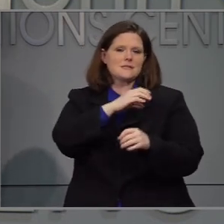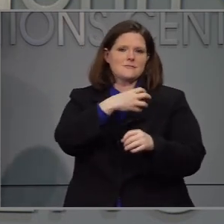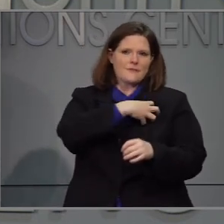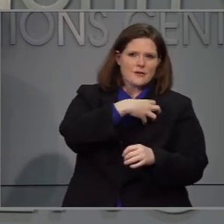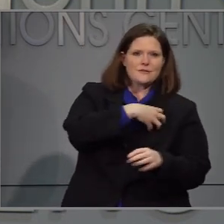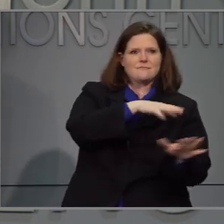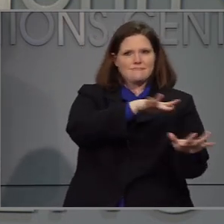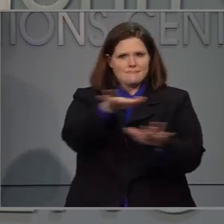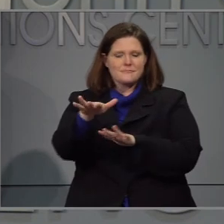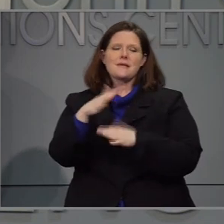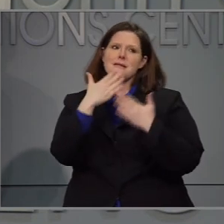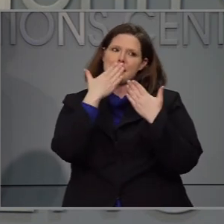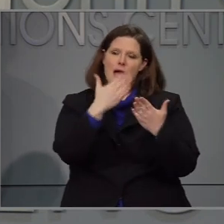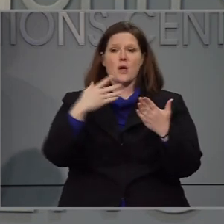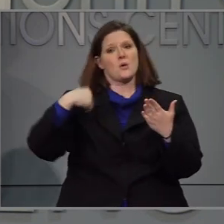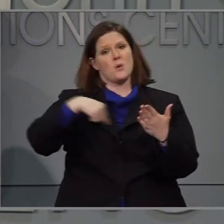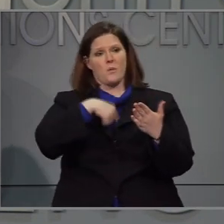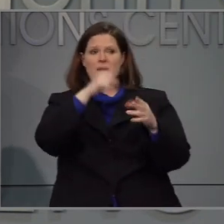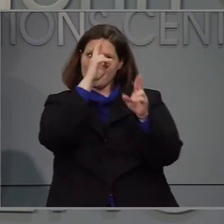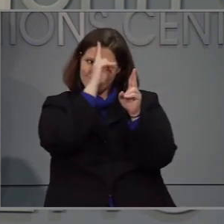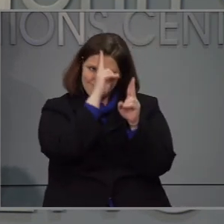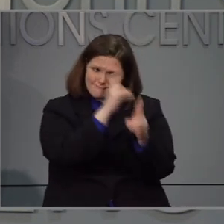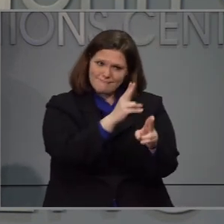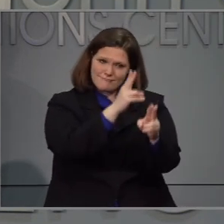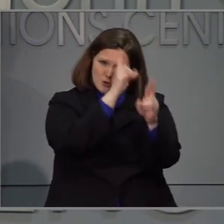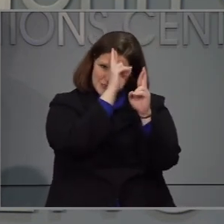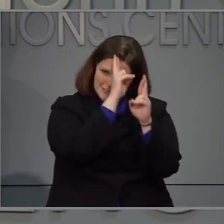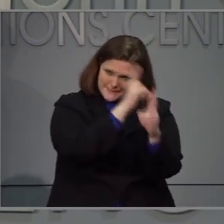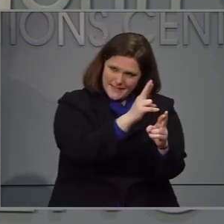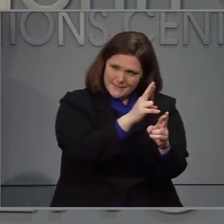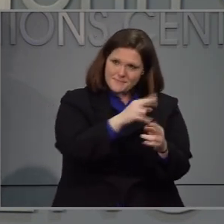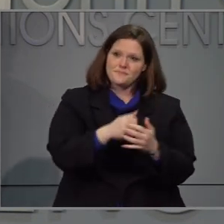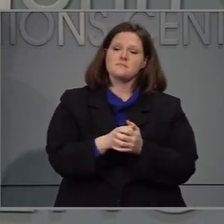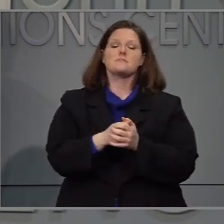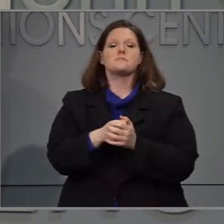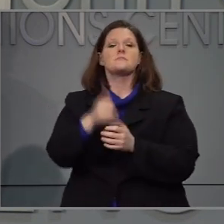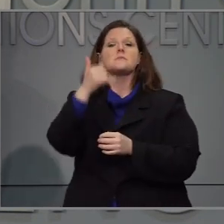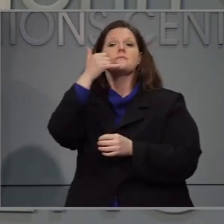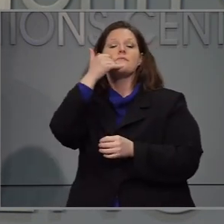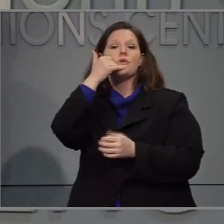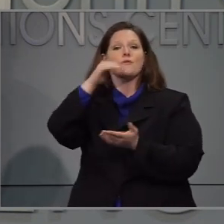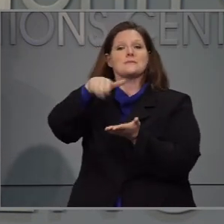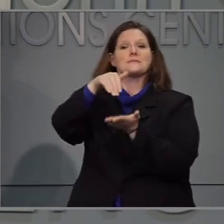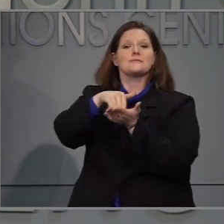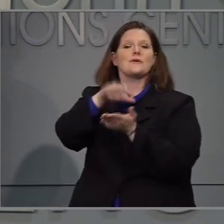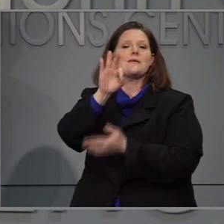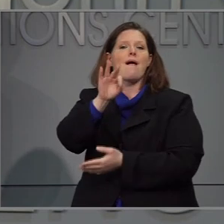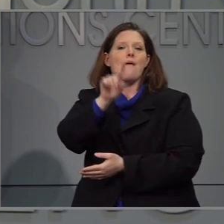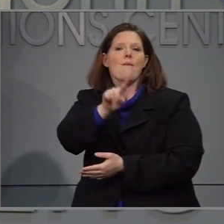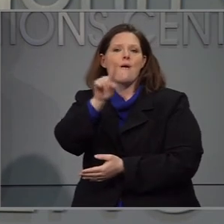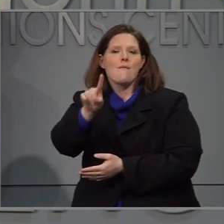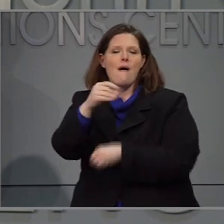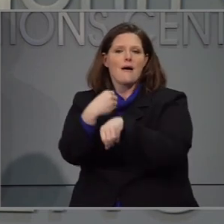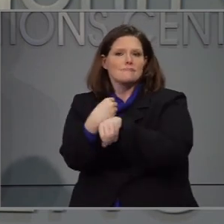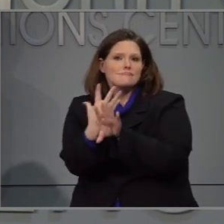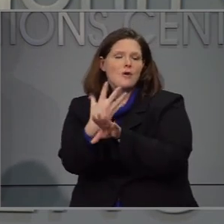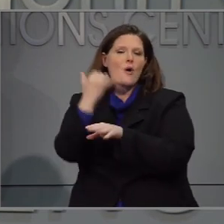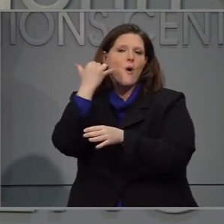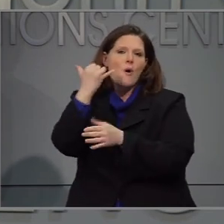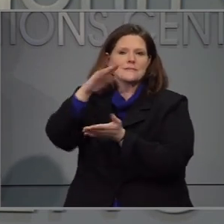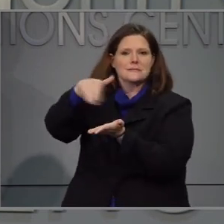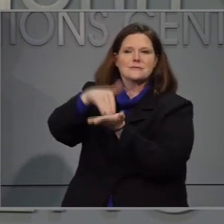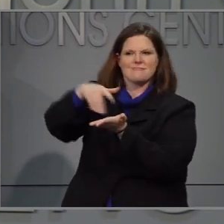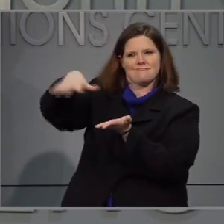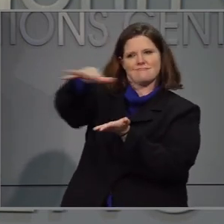respect. Telecommunicators at our state's 911 centers continue to do excellent work as well. But today I need to issue